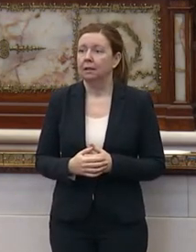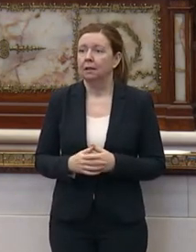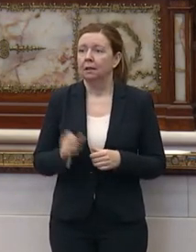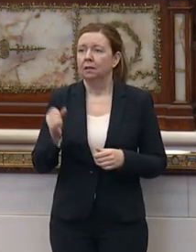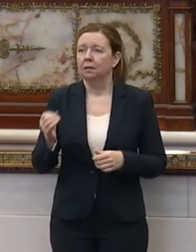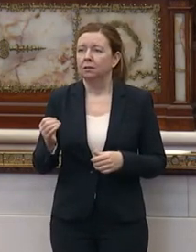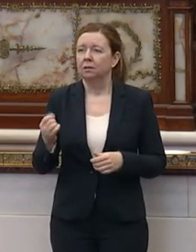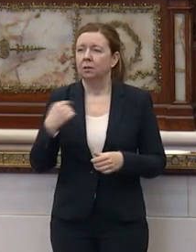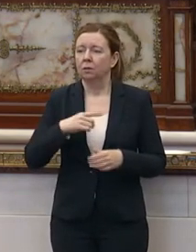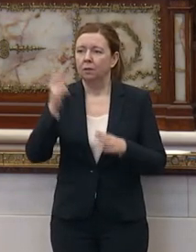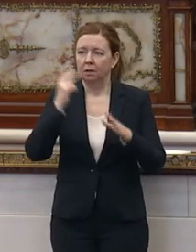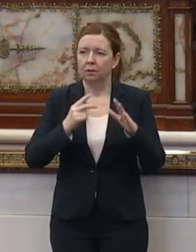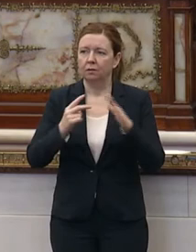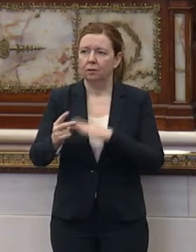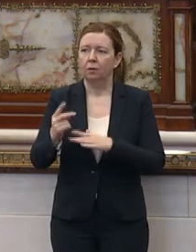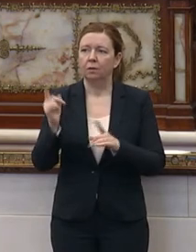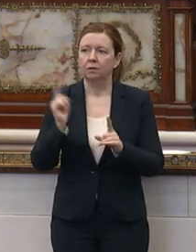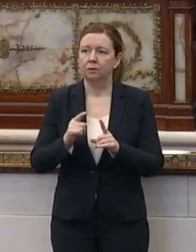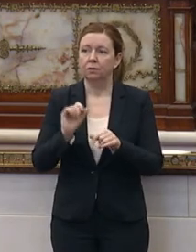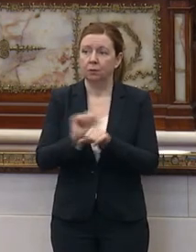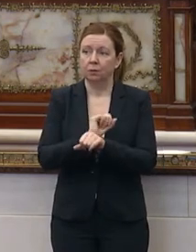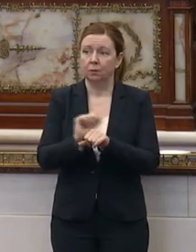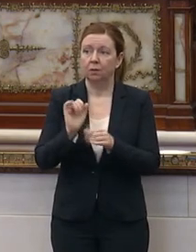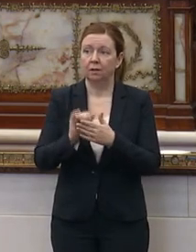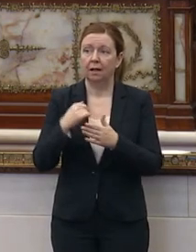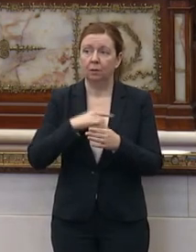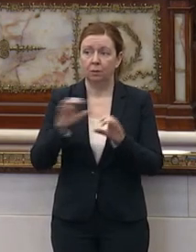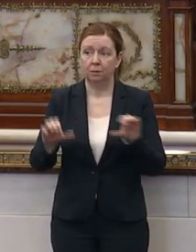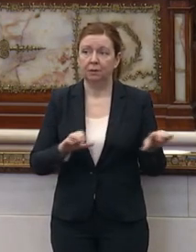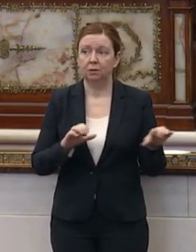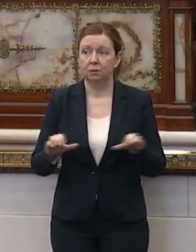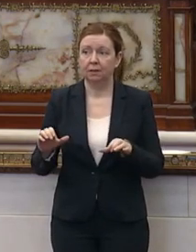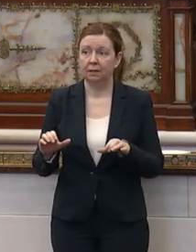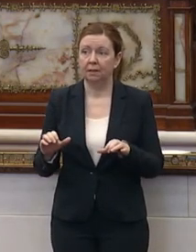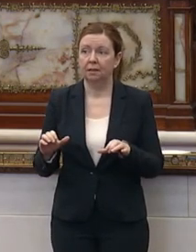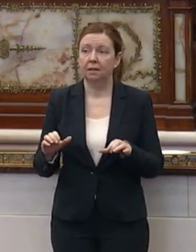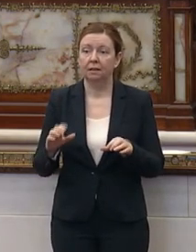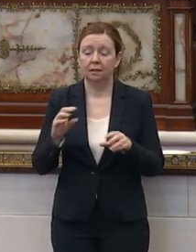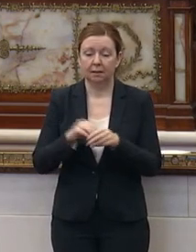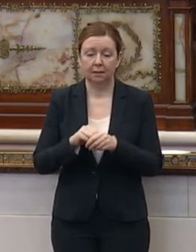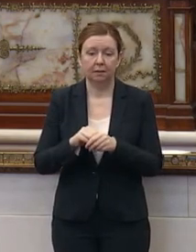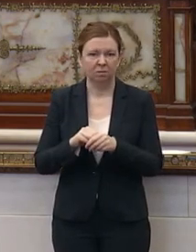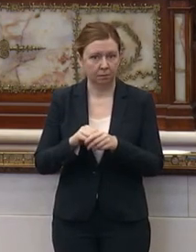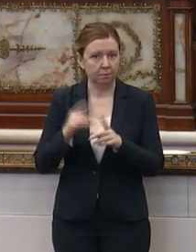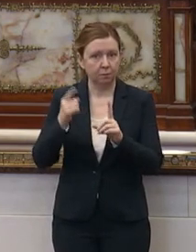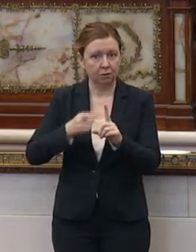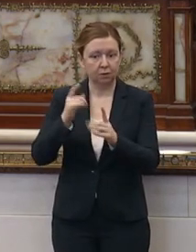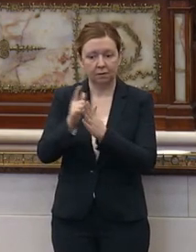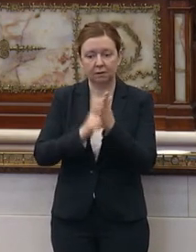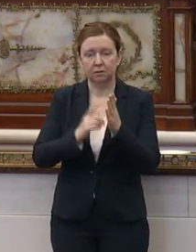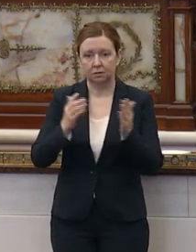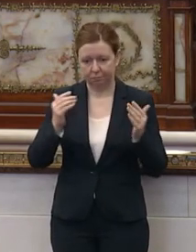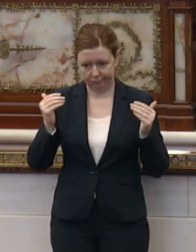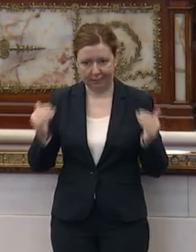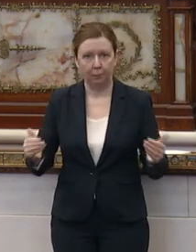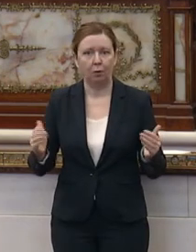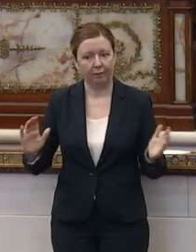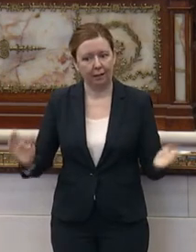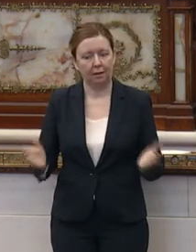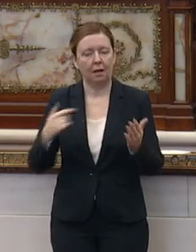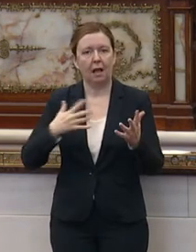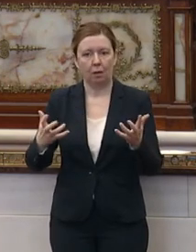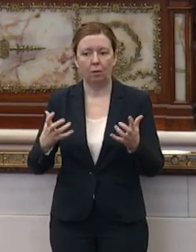so, you know, we look forward to the work that we'll be doing in pursuit of this legislation to get it moving. I want